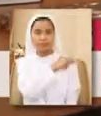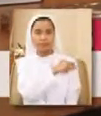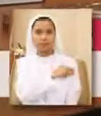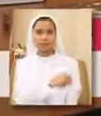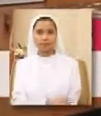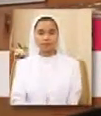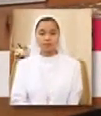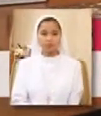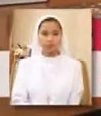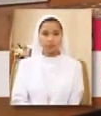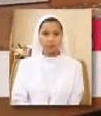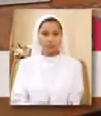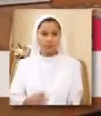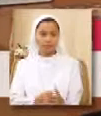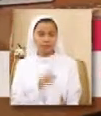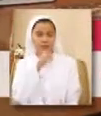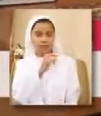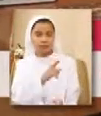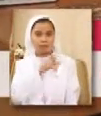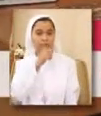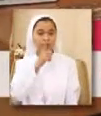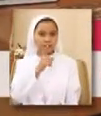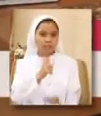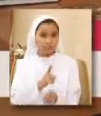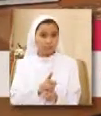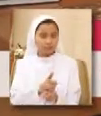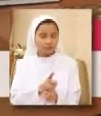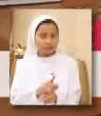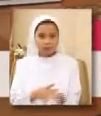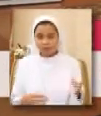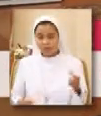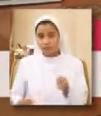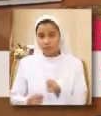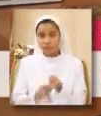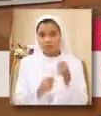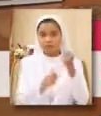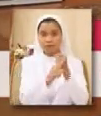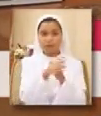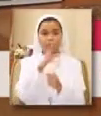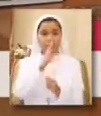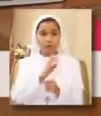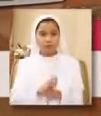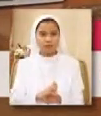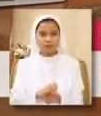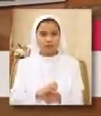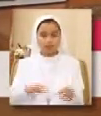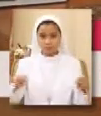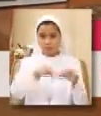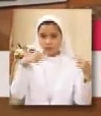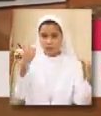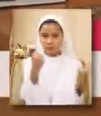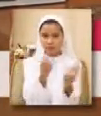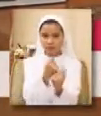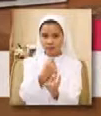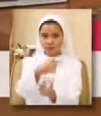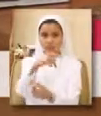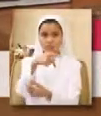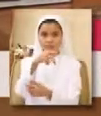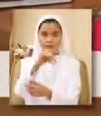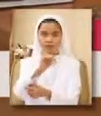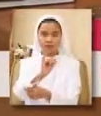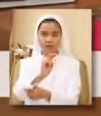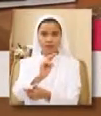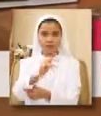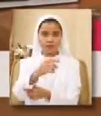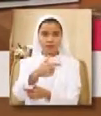Jared Lewis's son, as you know. Oh, yeah. But it's true. It's really sponsored. It's supported by the Knights of